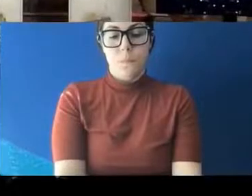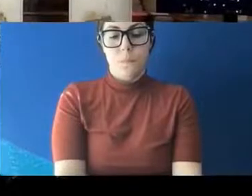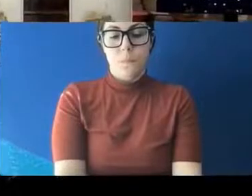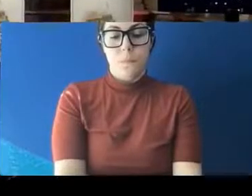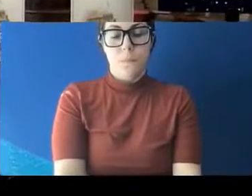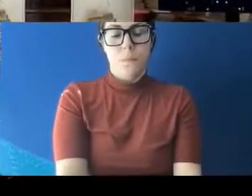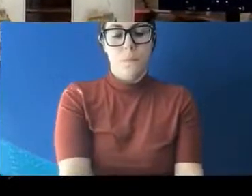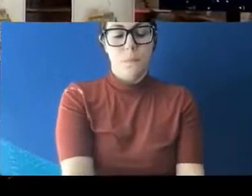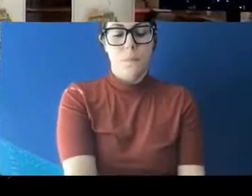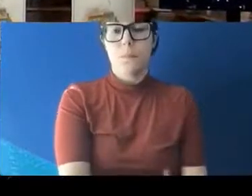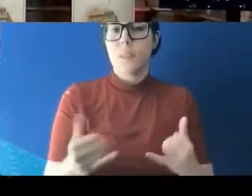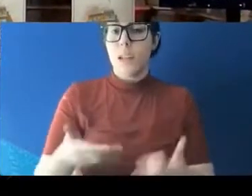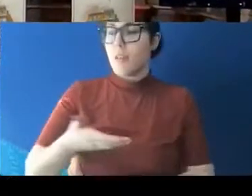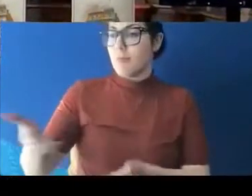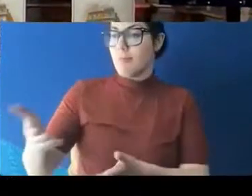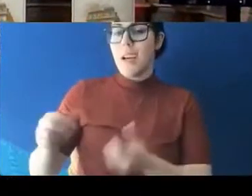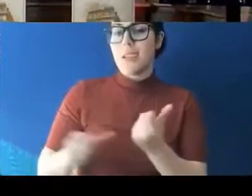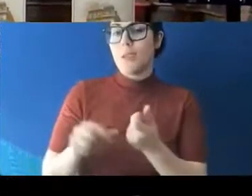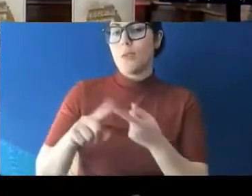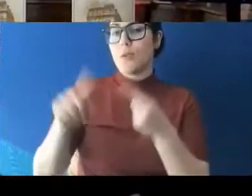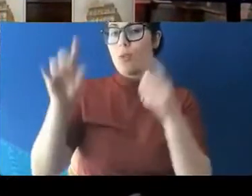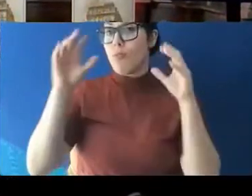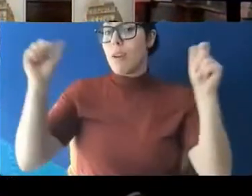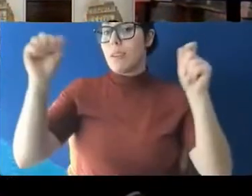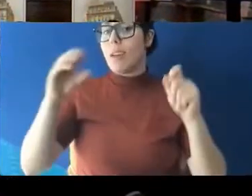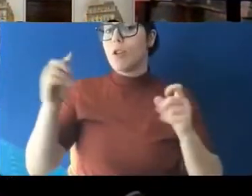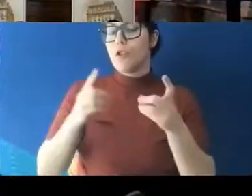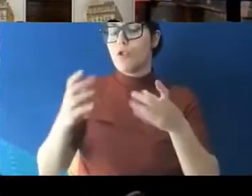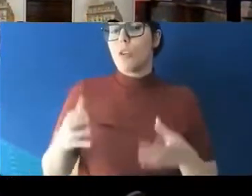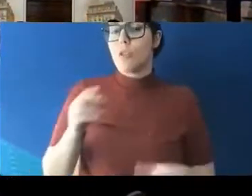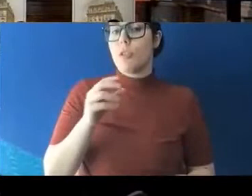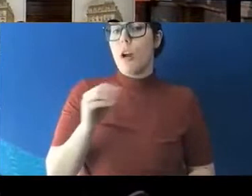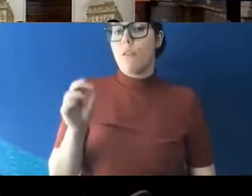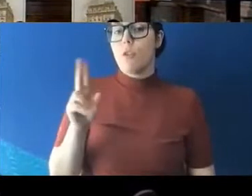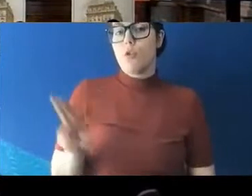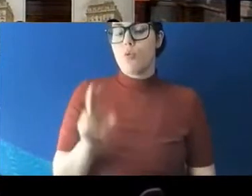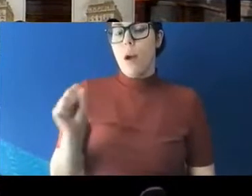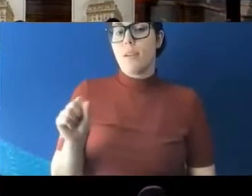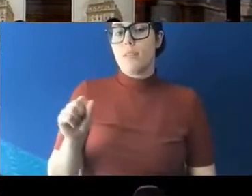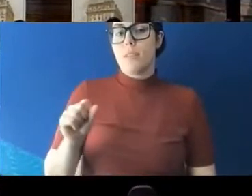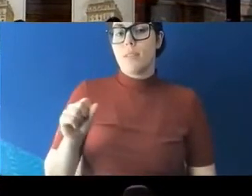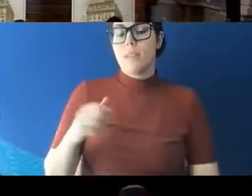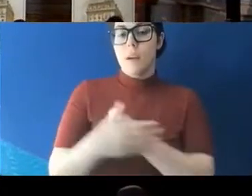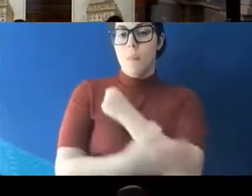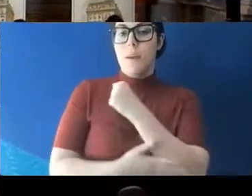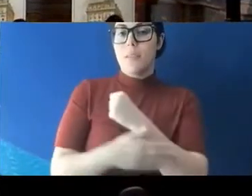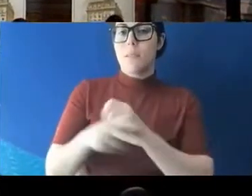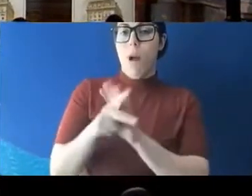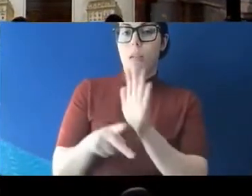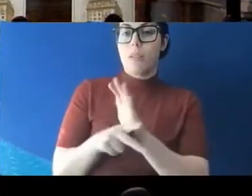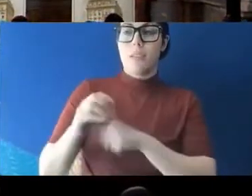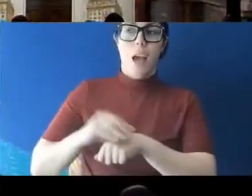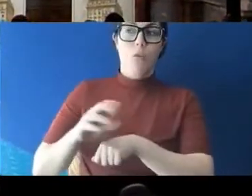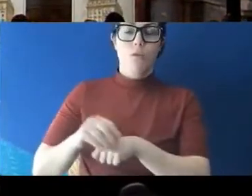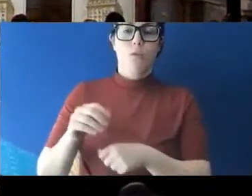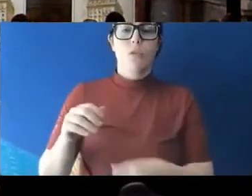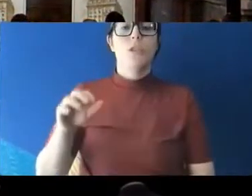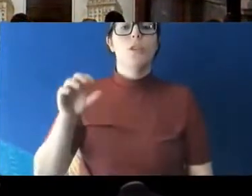Please welcome Assistant to the President and Director of the U.S. Domestic Policy Council, Ambassador Susan